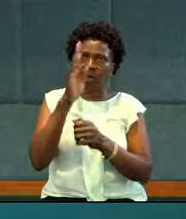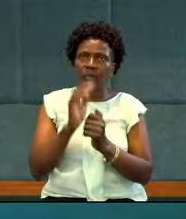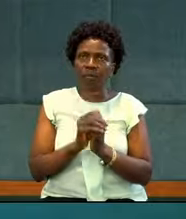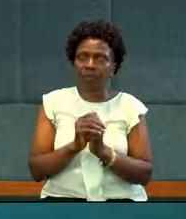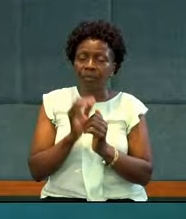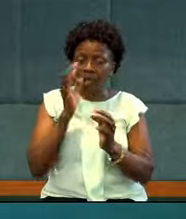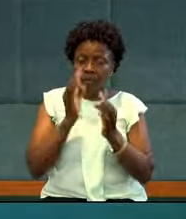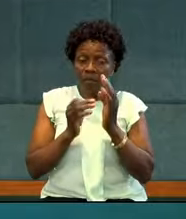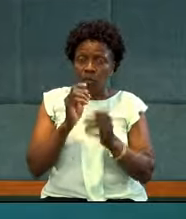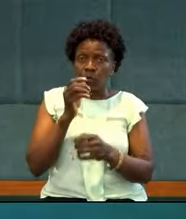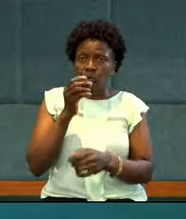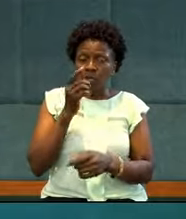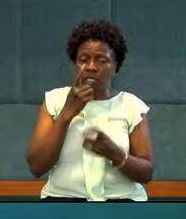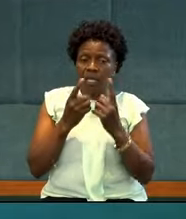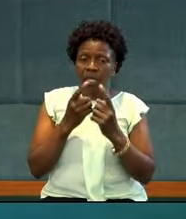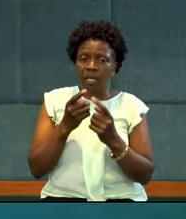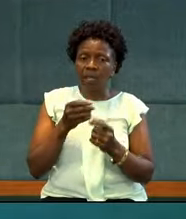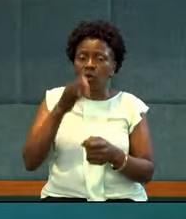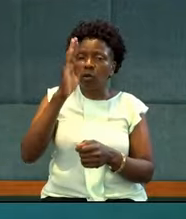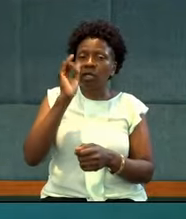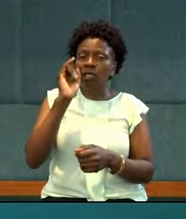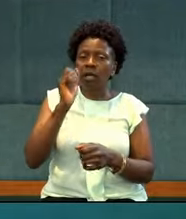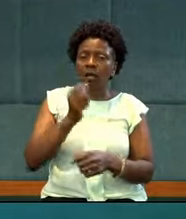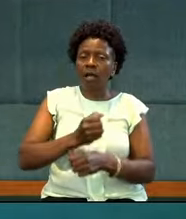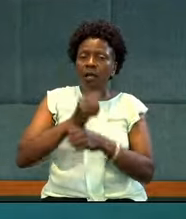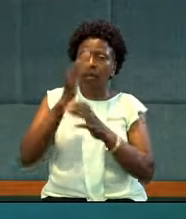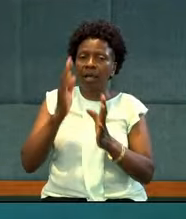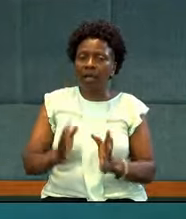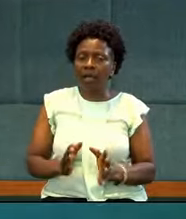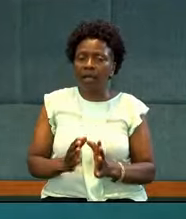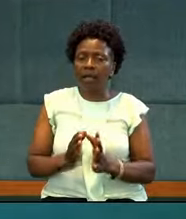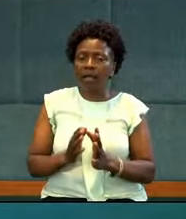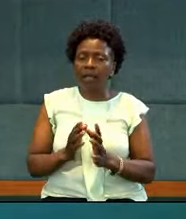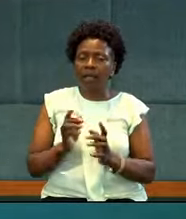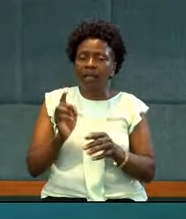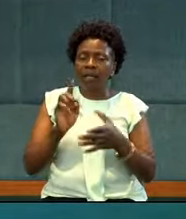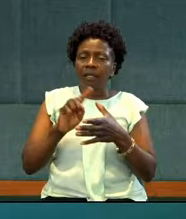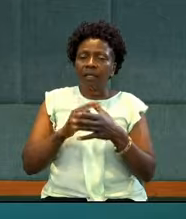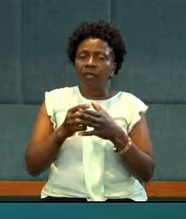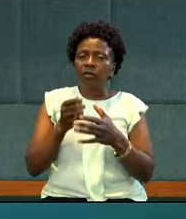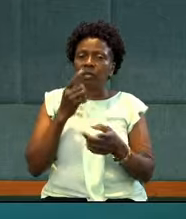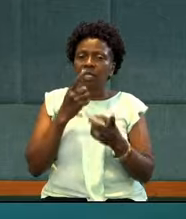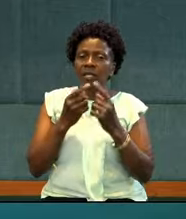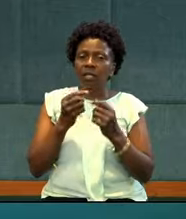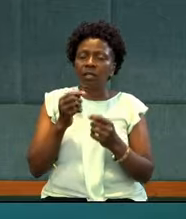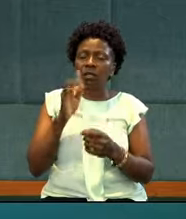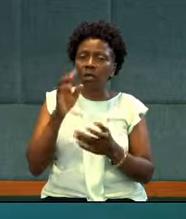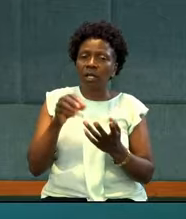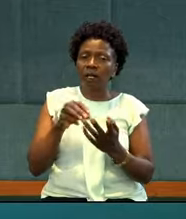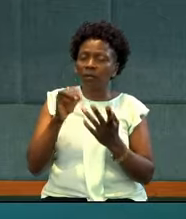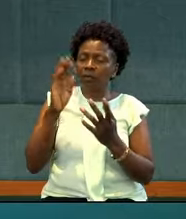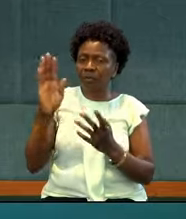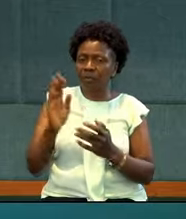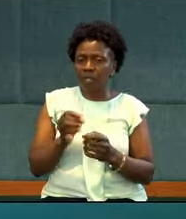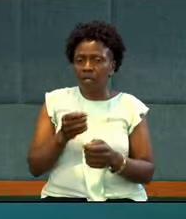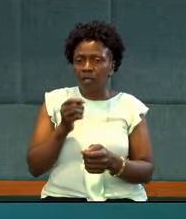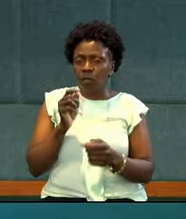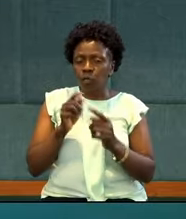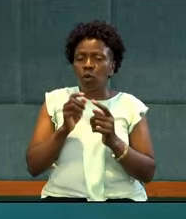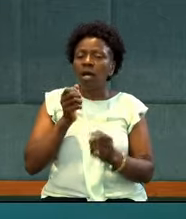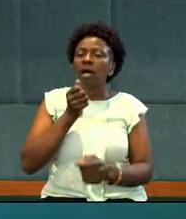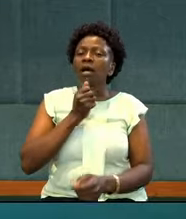So if you say God is our assistant, then you are saying you are the boss. But to Adam, he was not talking